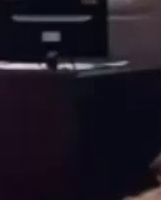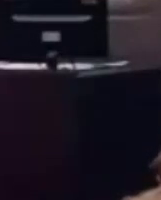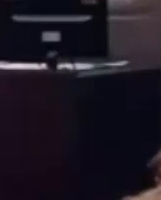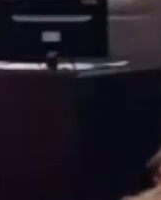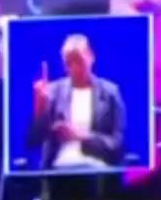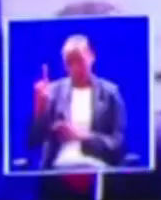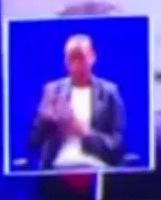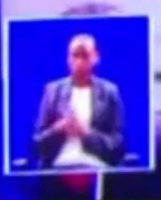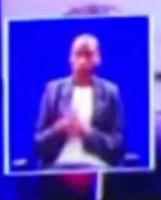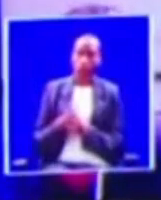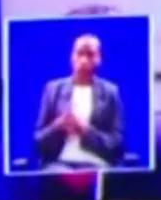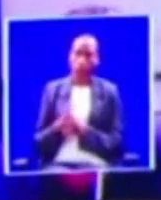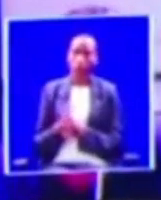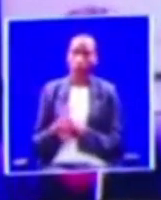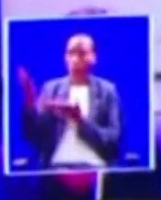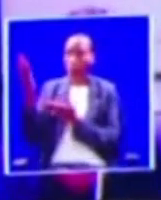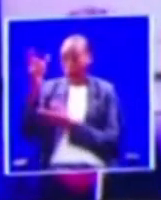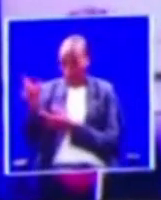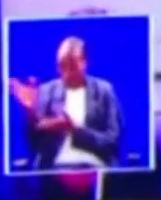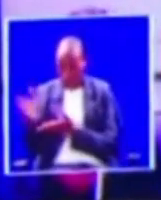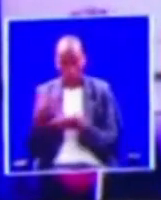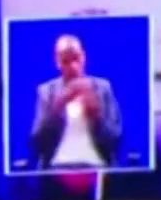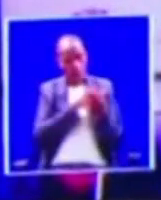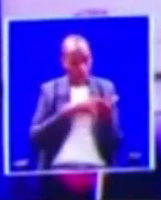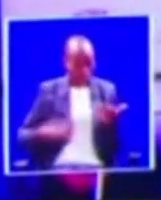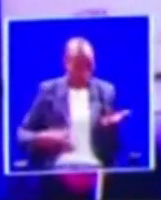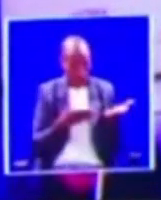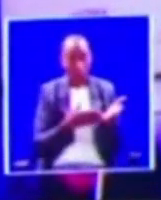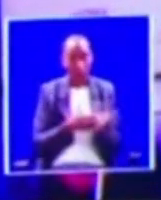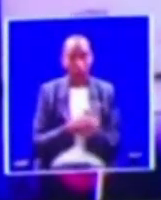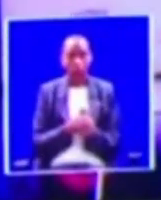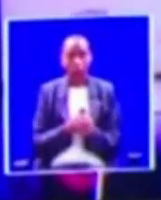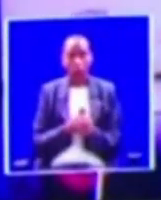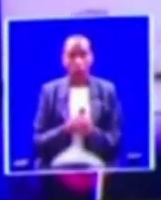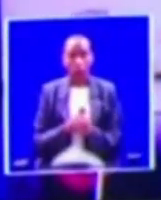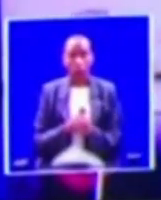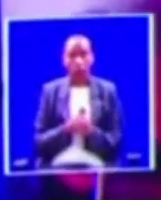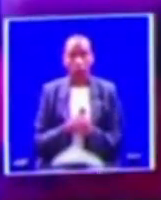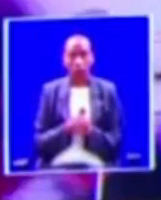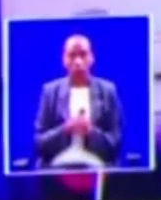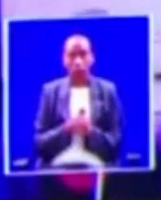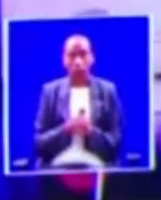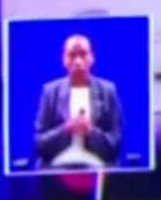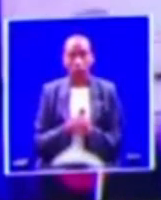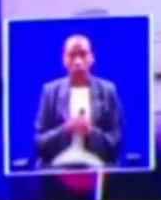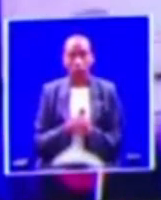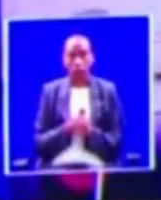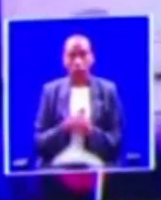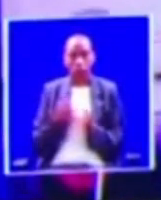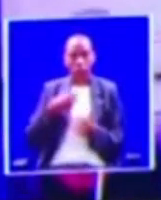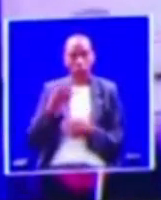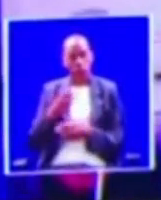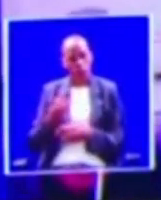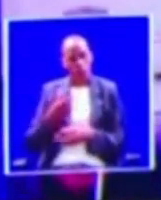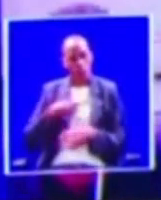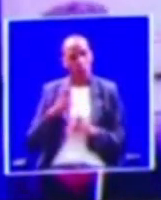Geachte Speaker, geachte President, may I make misuse of my own time and just want quickly to